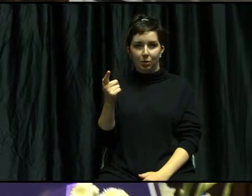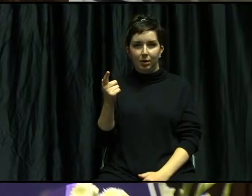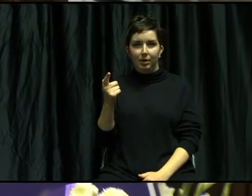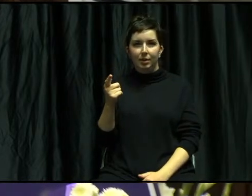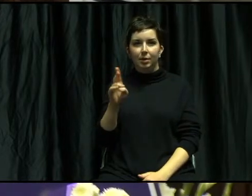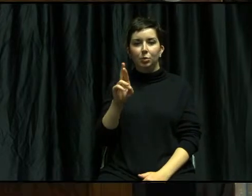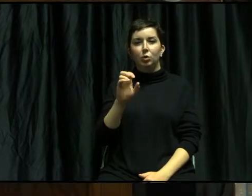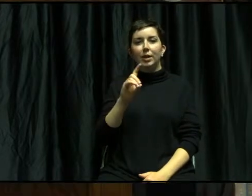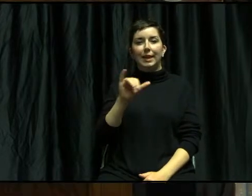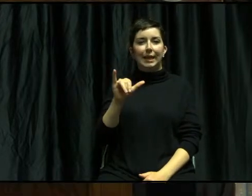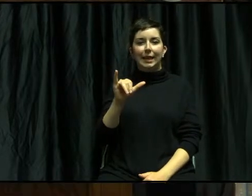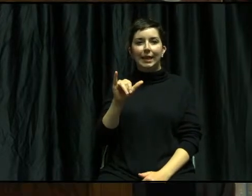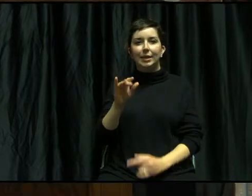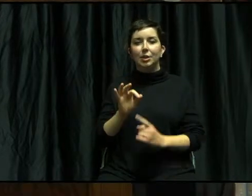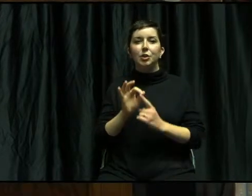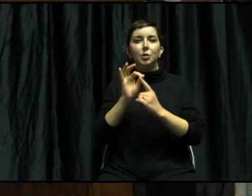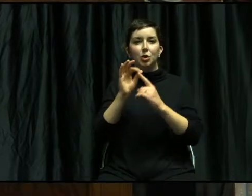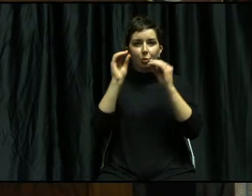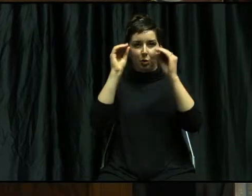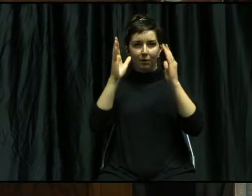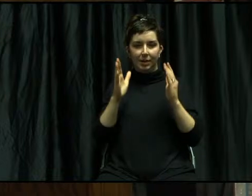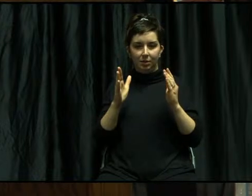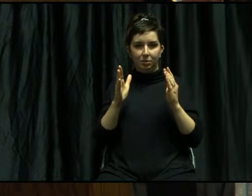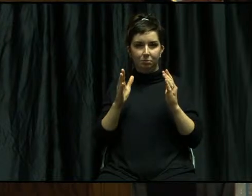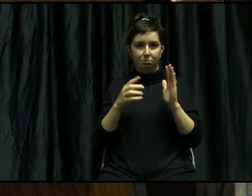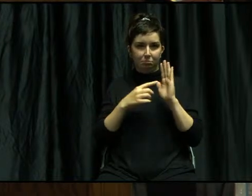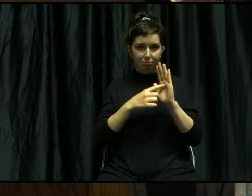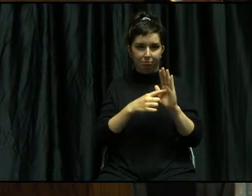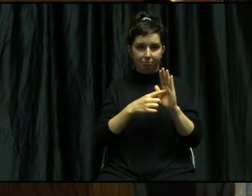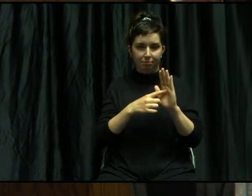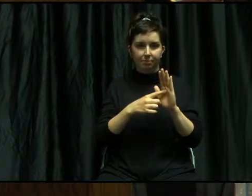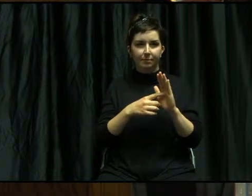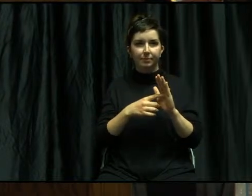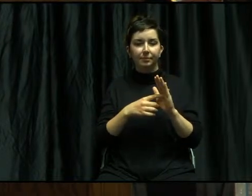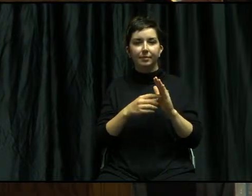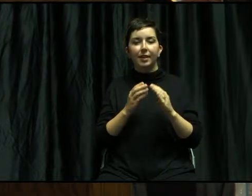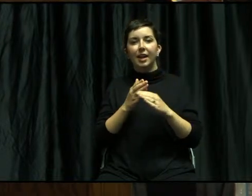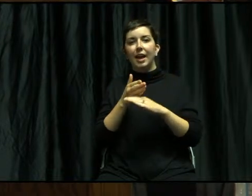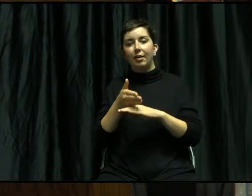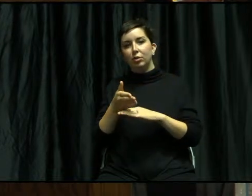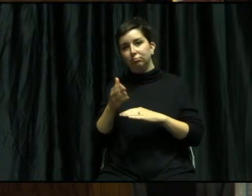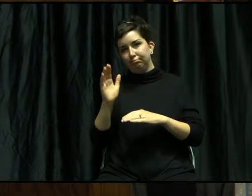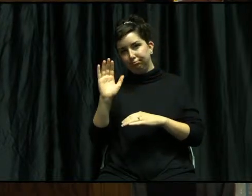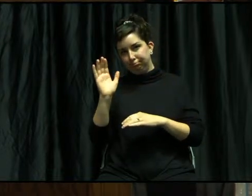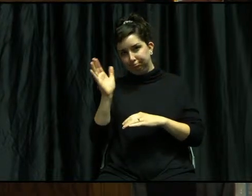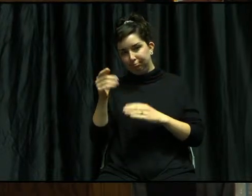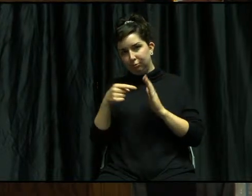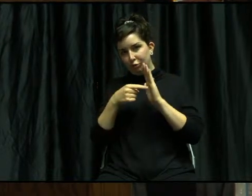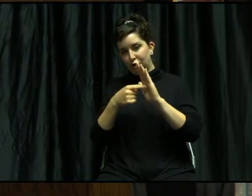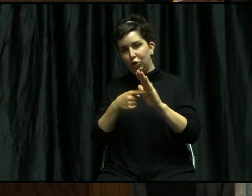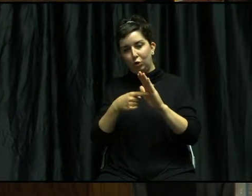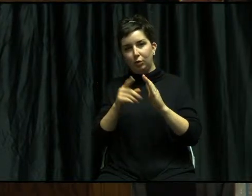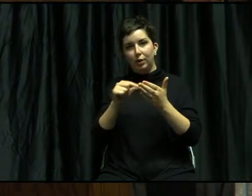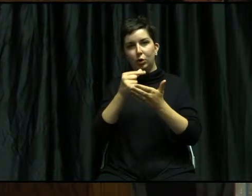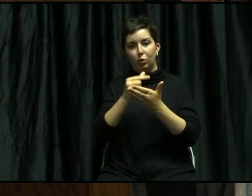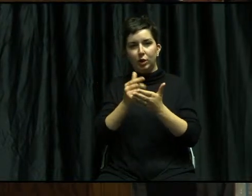Distinguished Professors, followed by the presentation of graduates. Will Dr. Ravi Krovi please join me